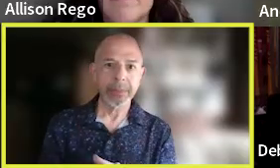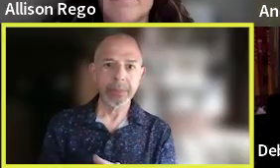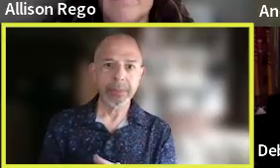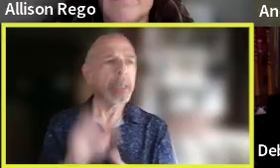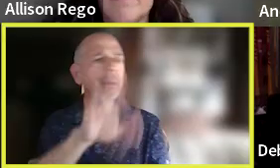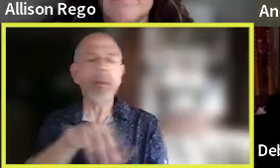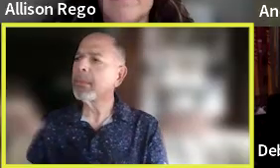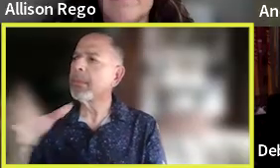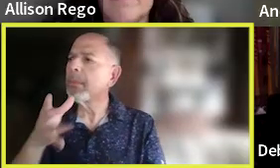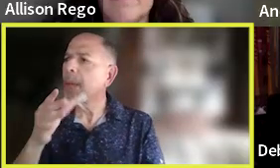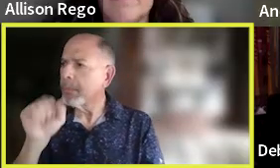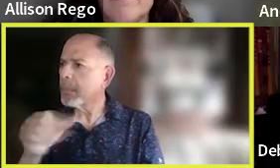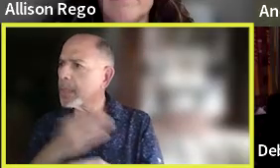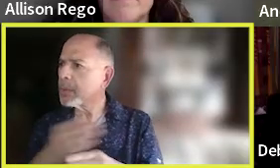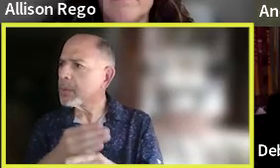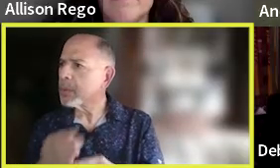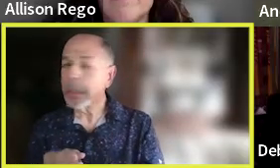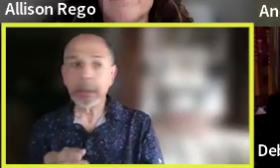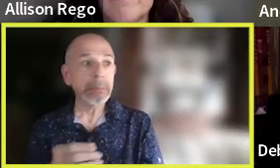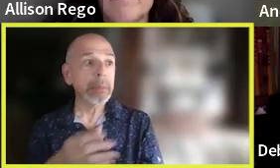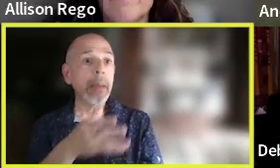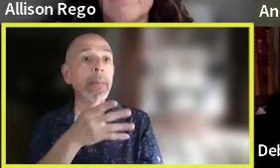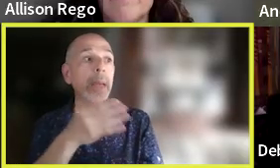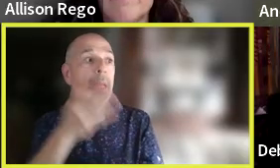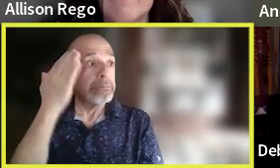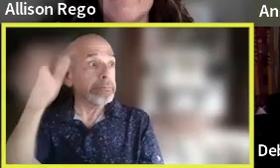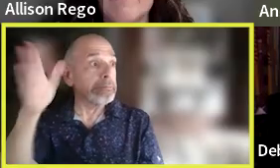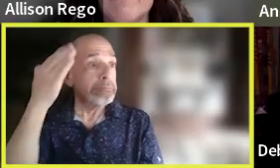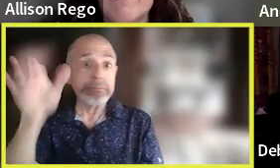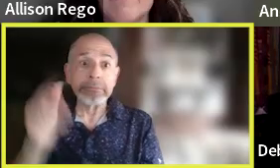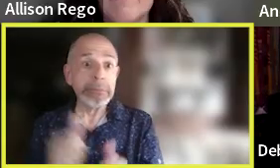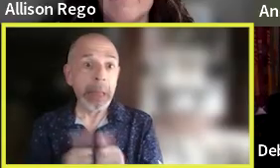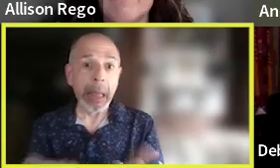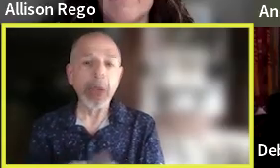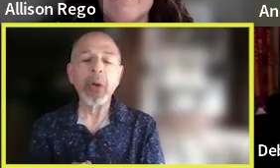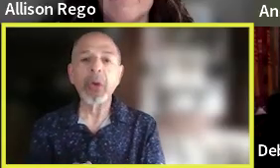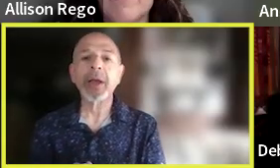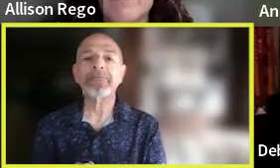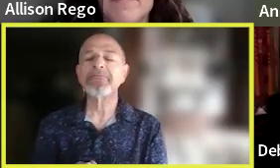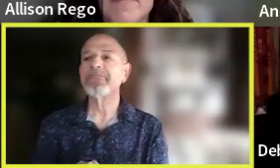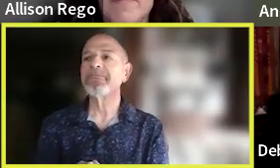It's games and socialize with our new friends and old friends.